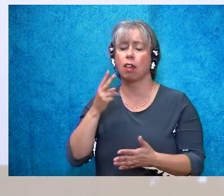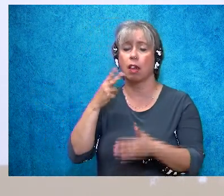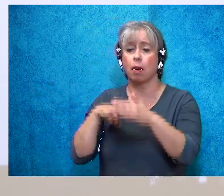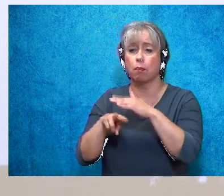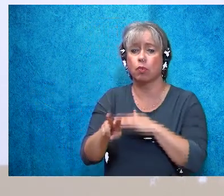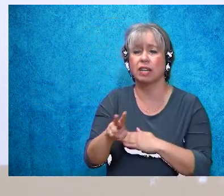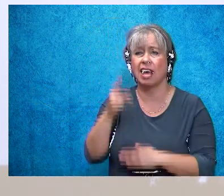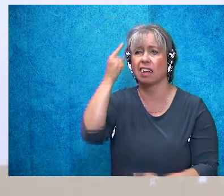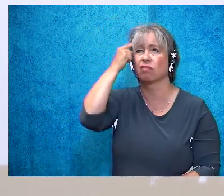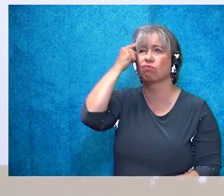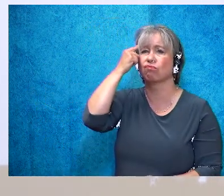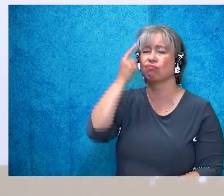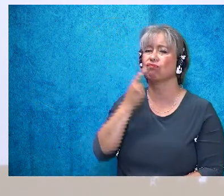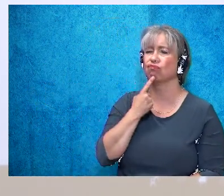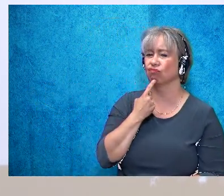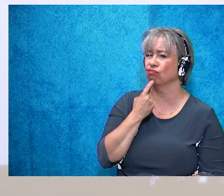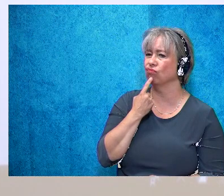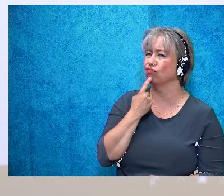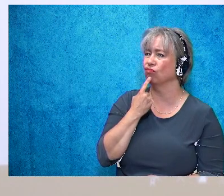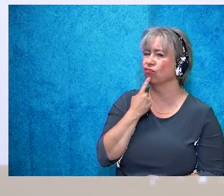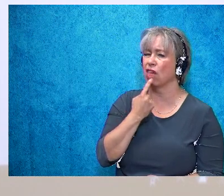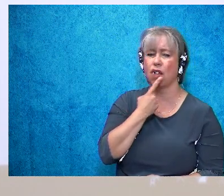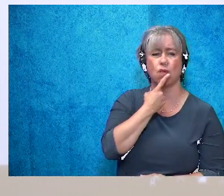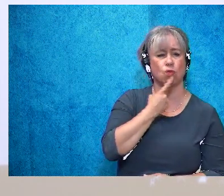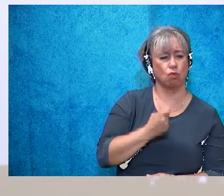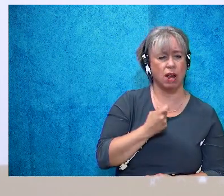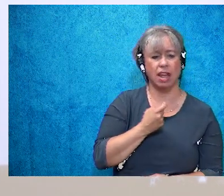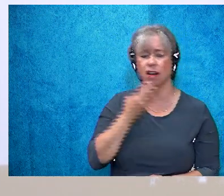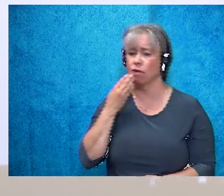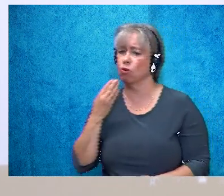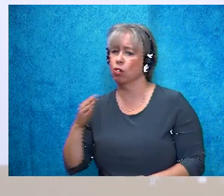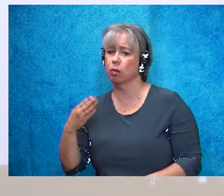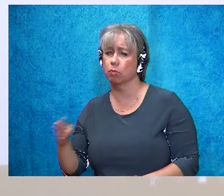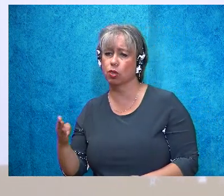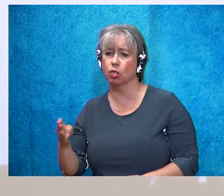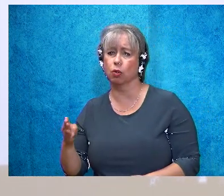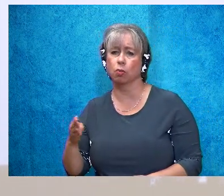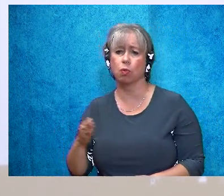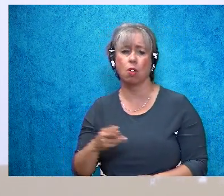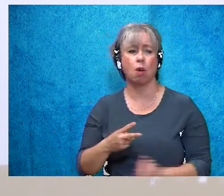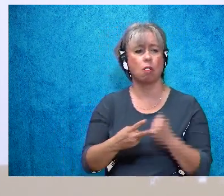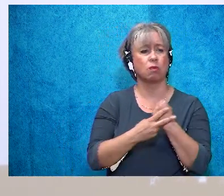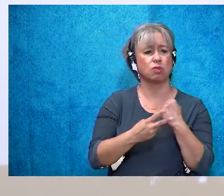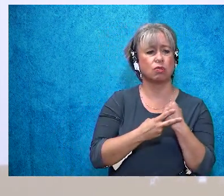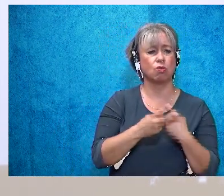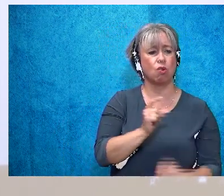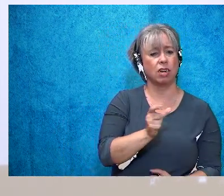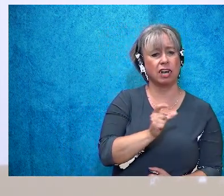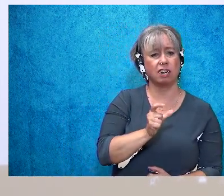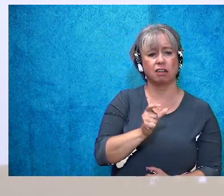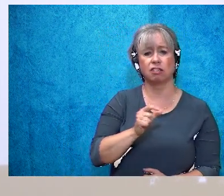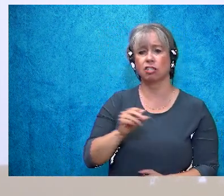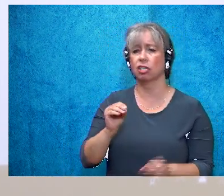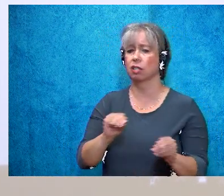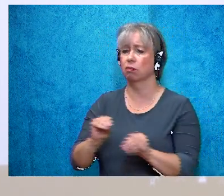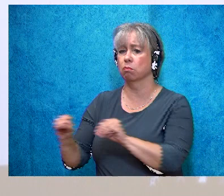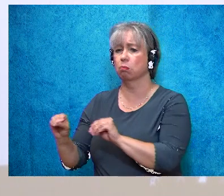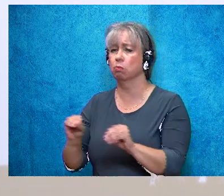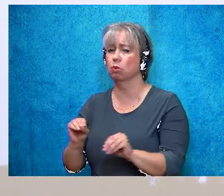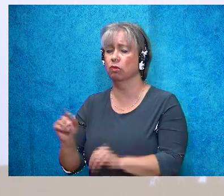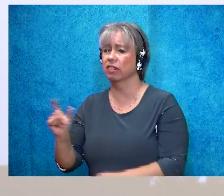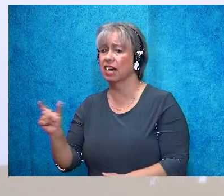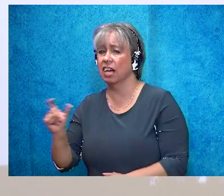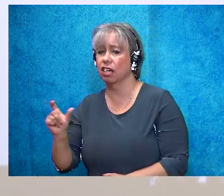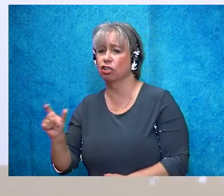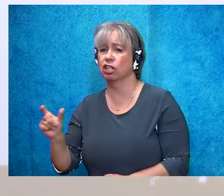circle is going to be if potential energy is shown in red and kinetic energy is shown in blue. I'll